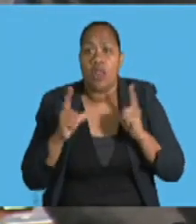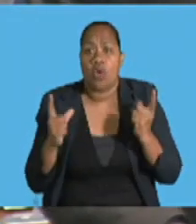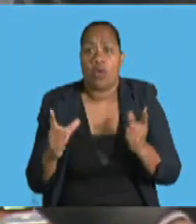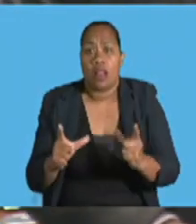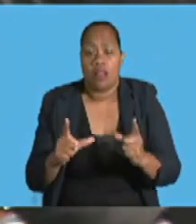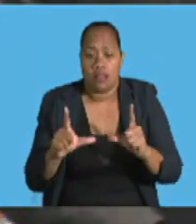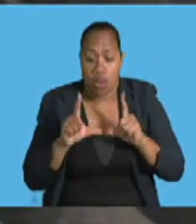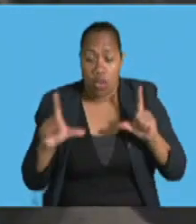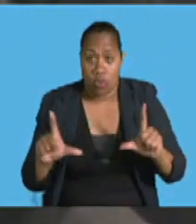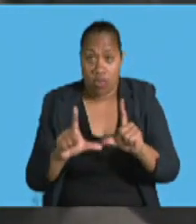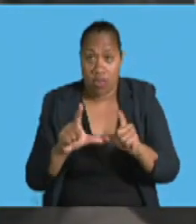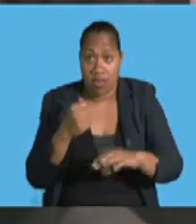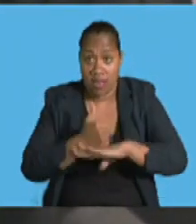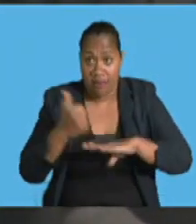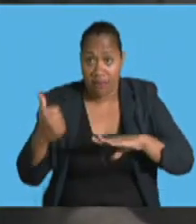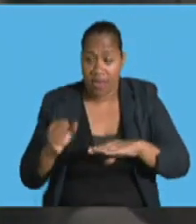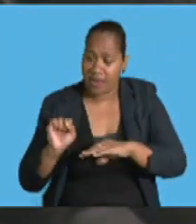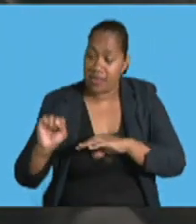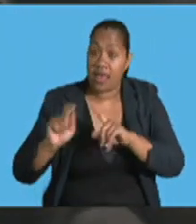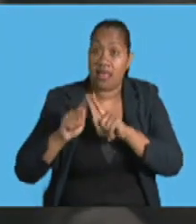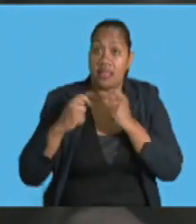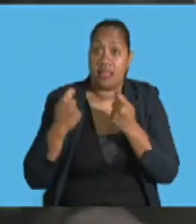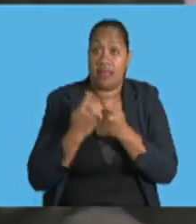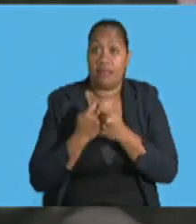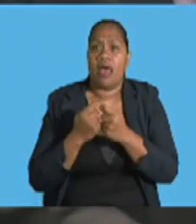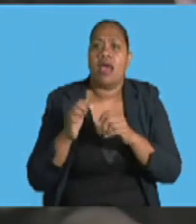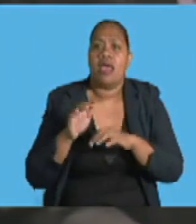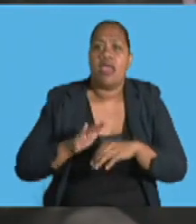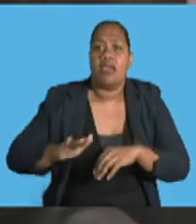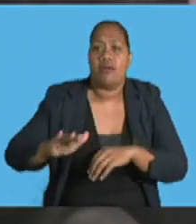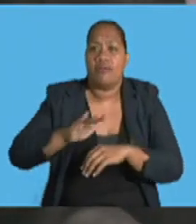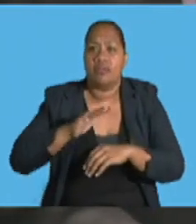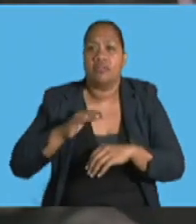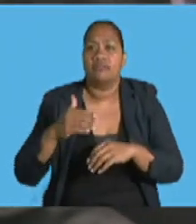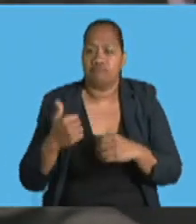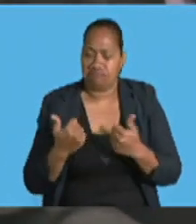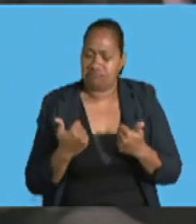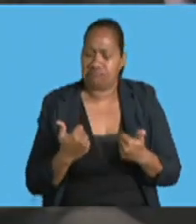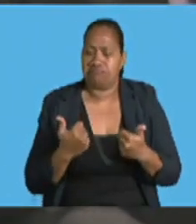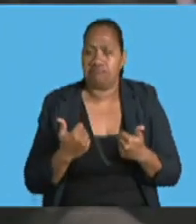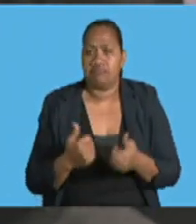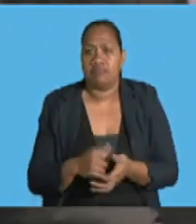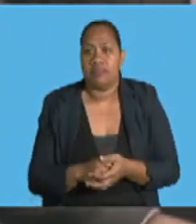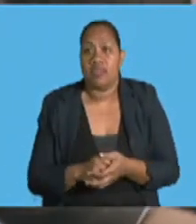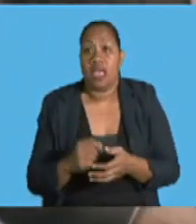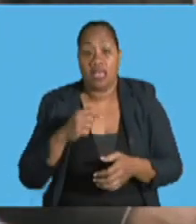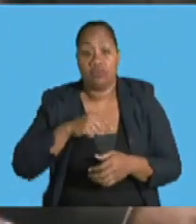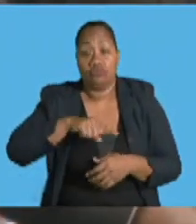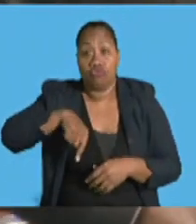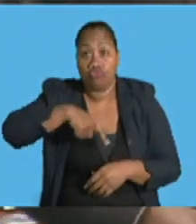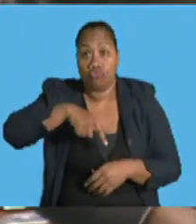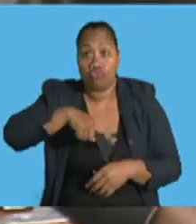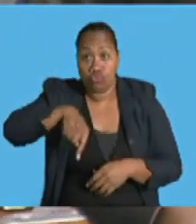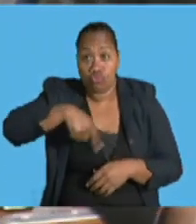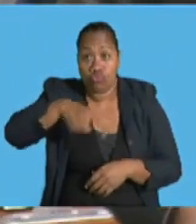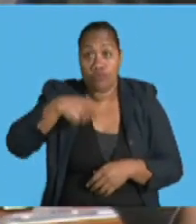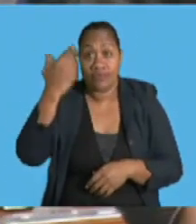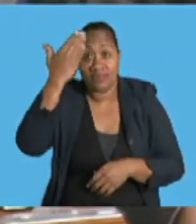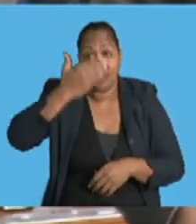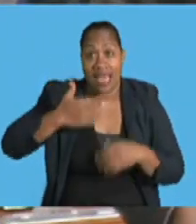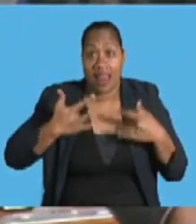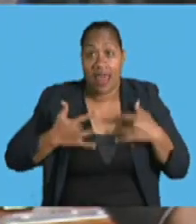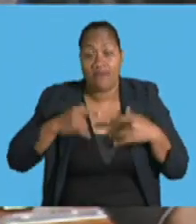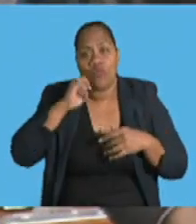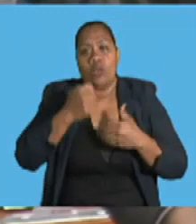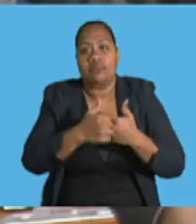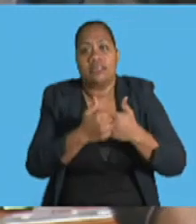team, these areas will be well lit, and Suva's nightlife will be safer for all to